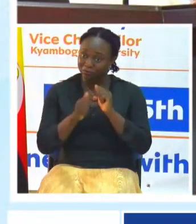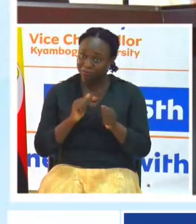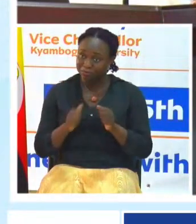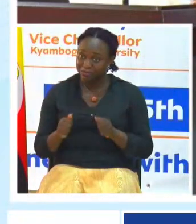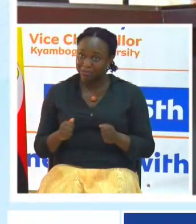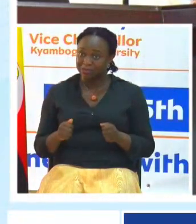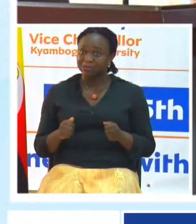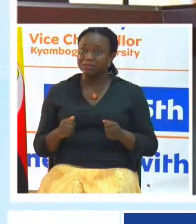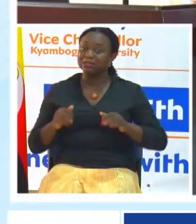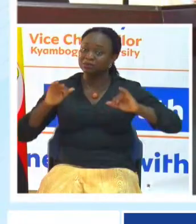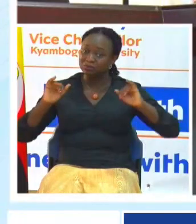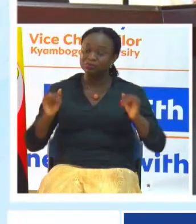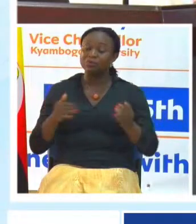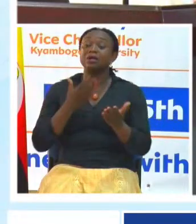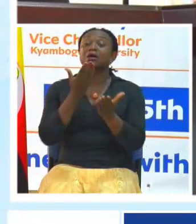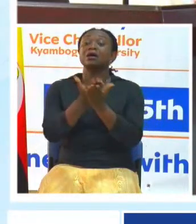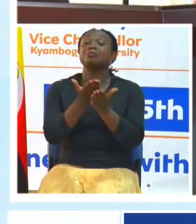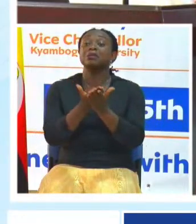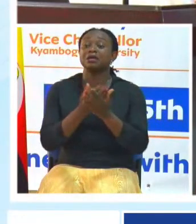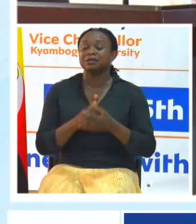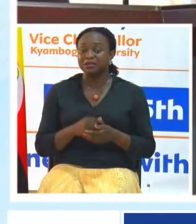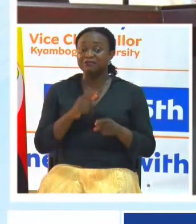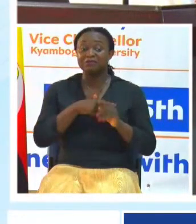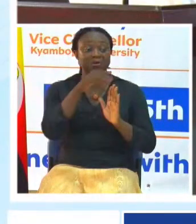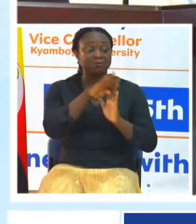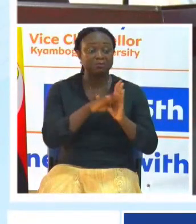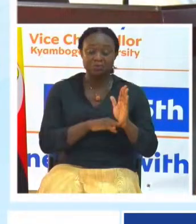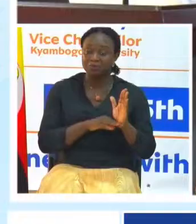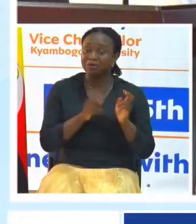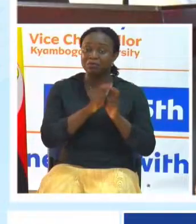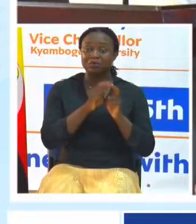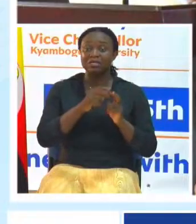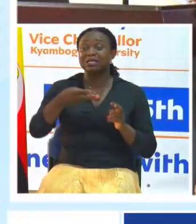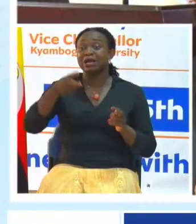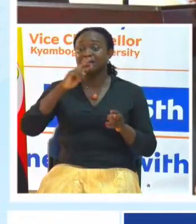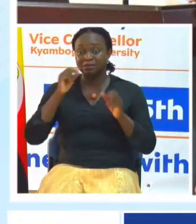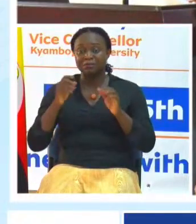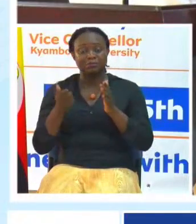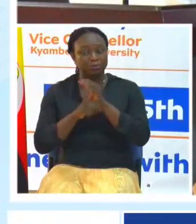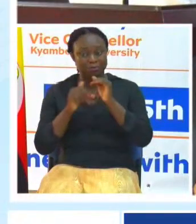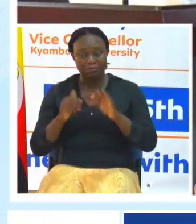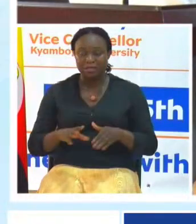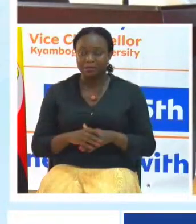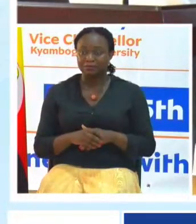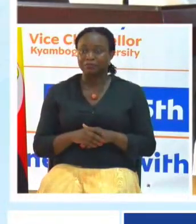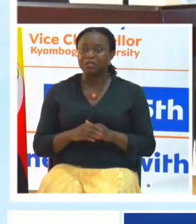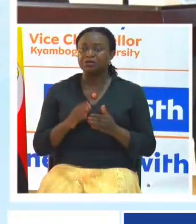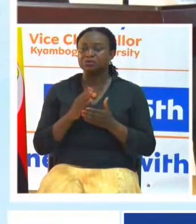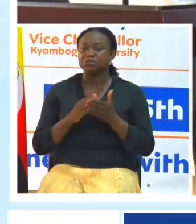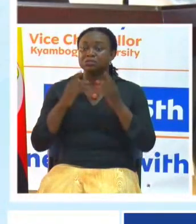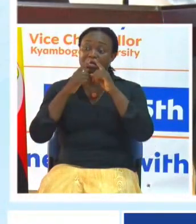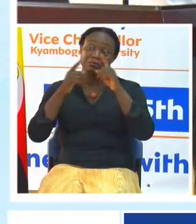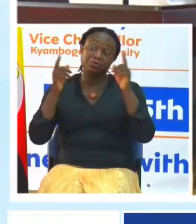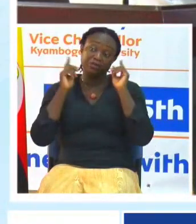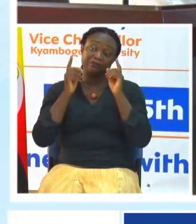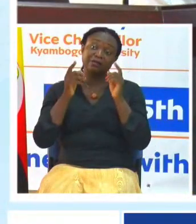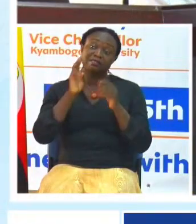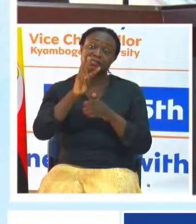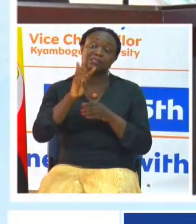get, then throw your application even though the program coordinator doesn't reply you. So some university